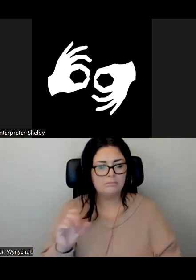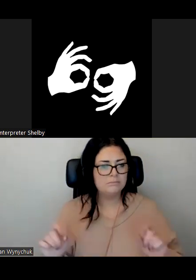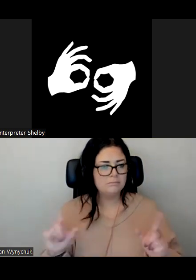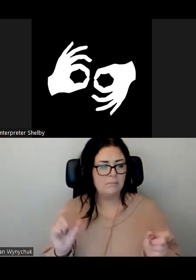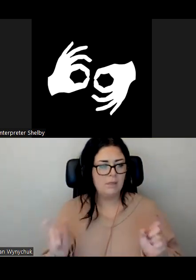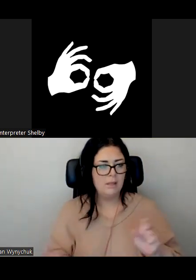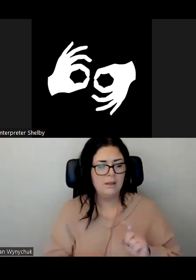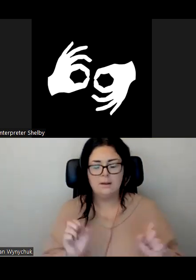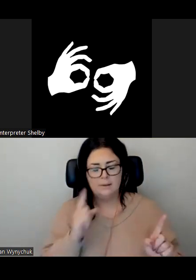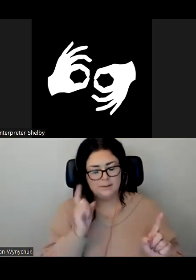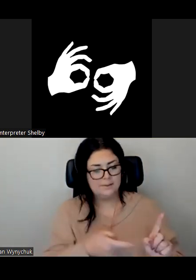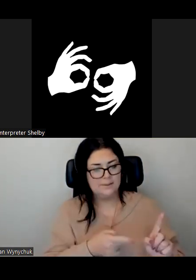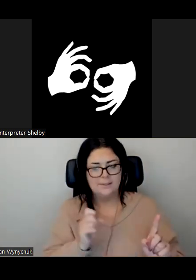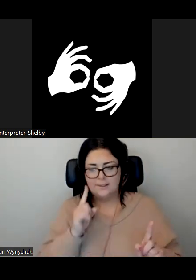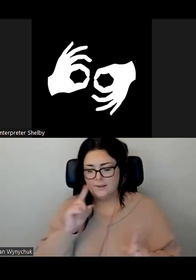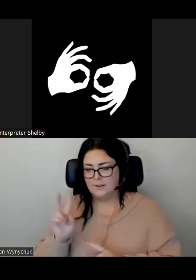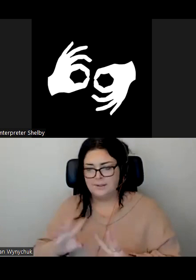that's okay. It just caught my attention there.